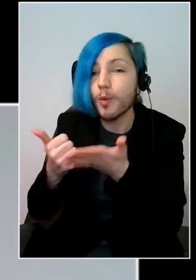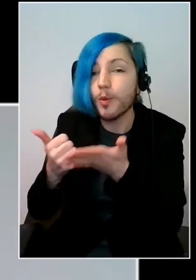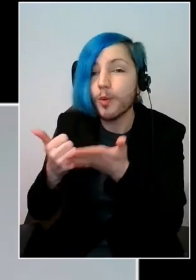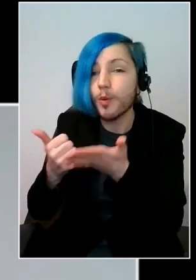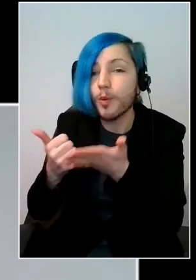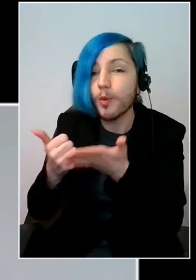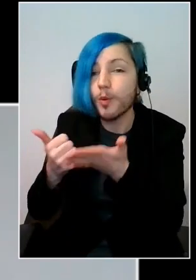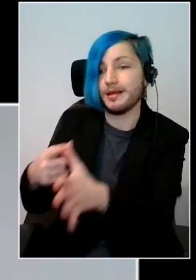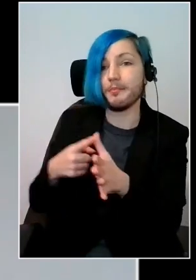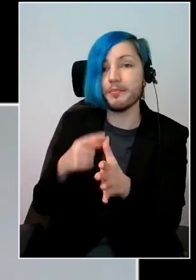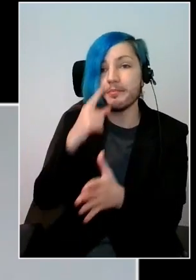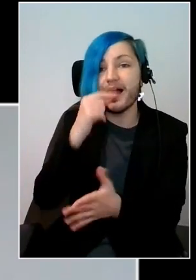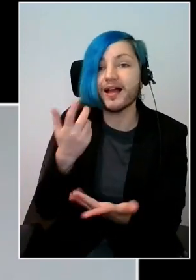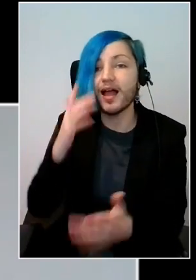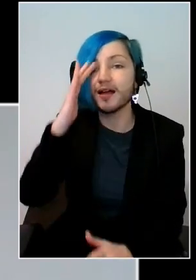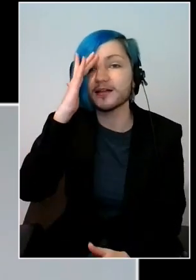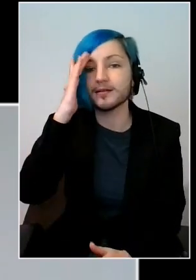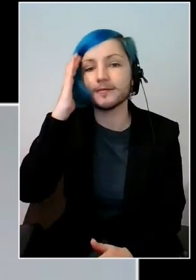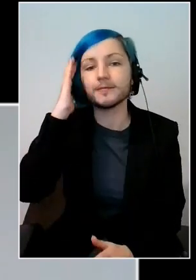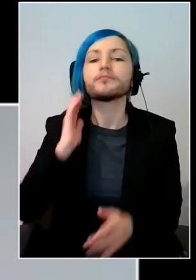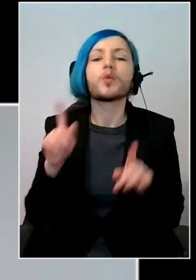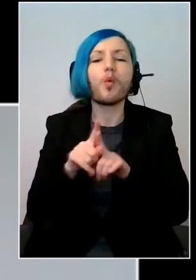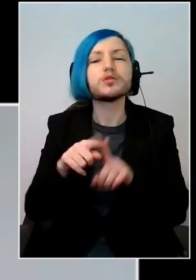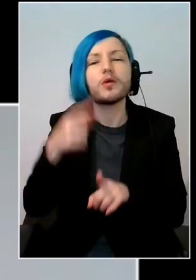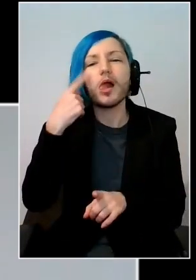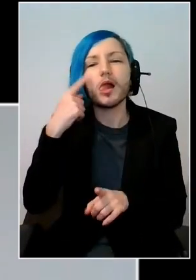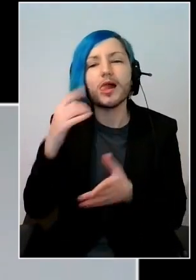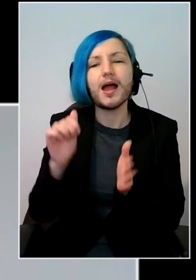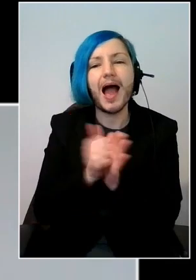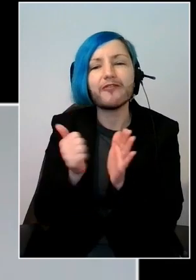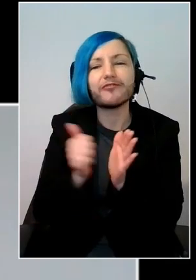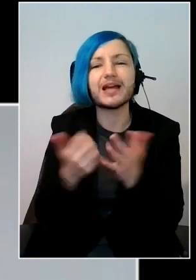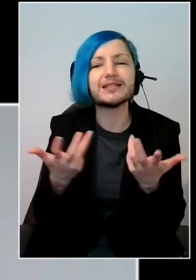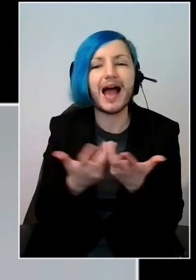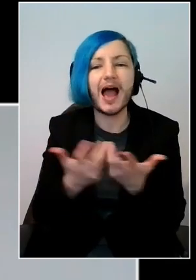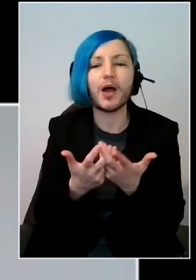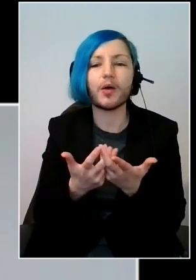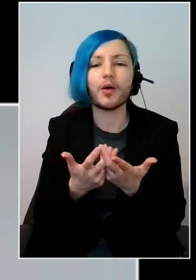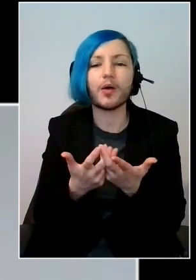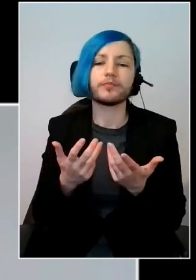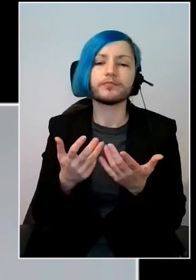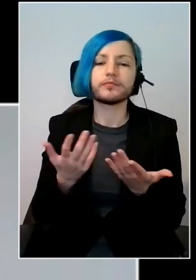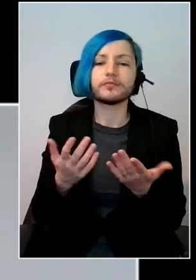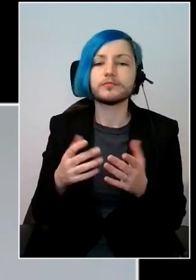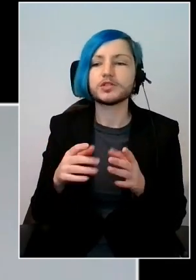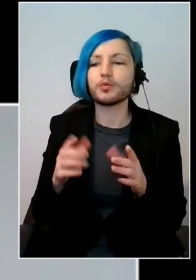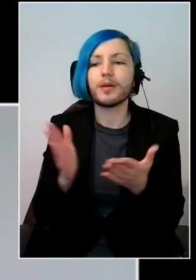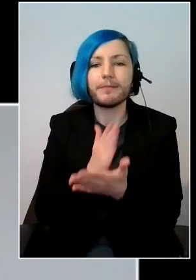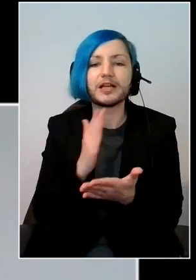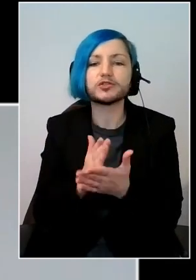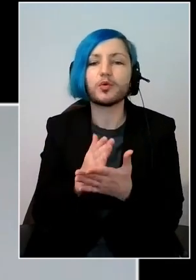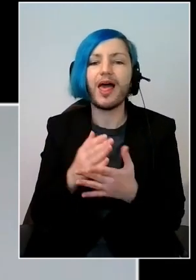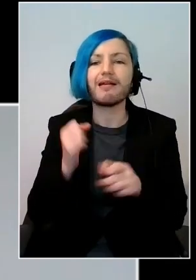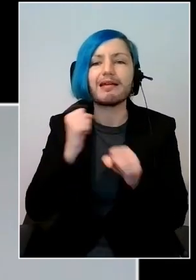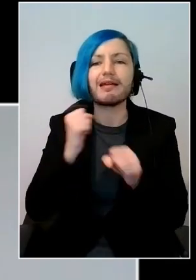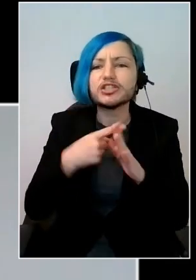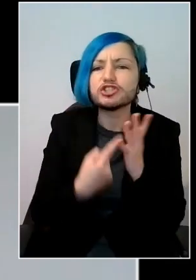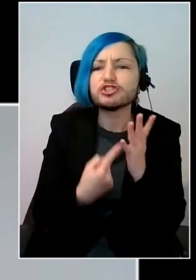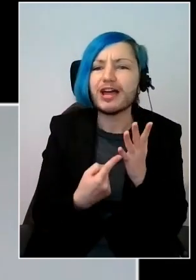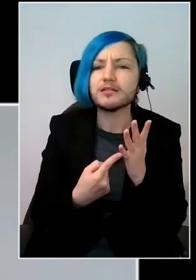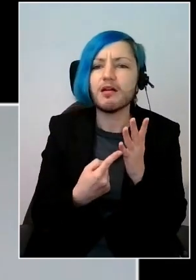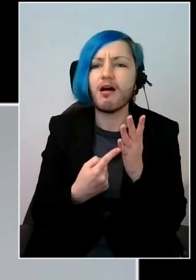we've started to look at how we advertise as well. So that we put on there around being non-gender specific around what we say and how we say